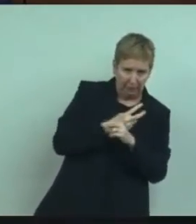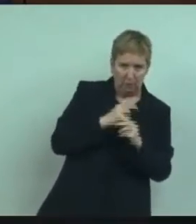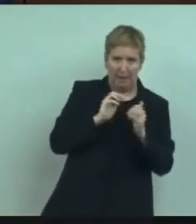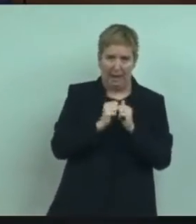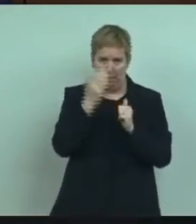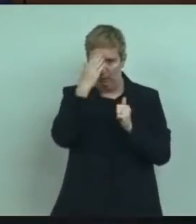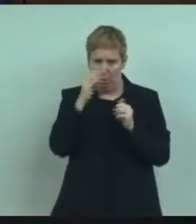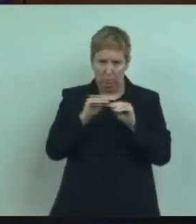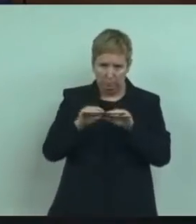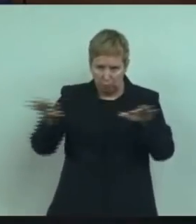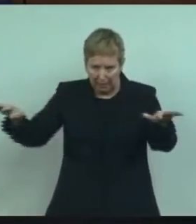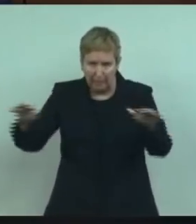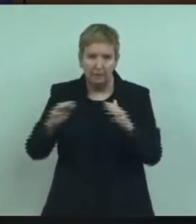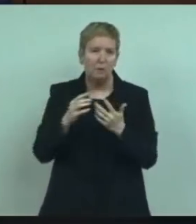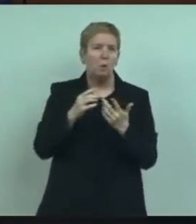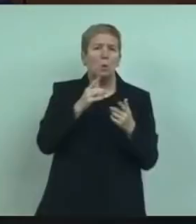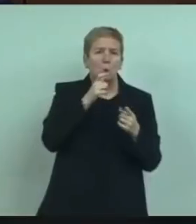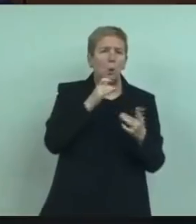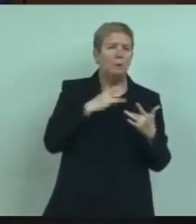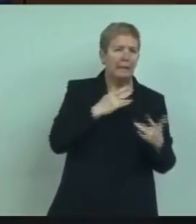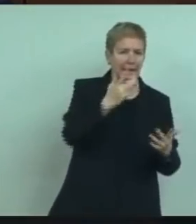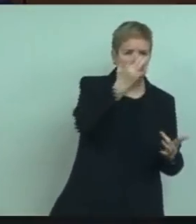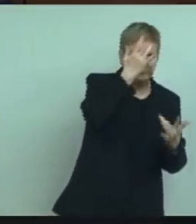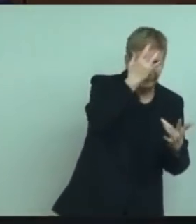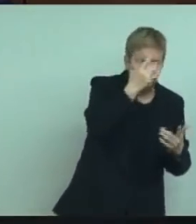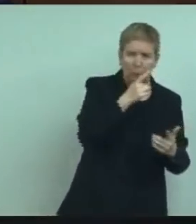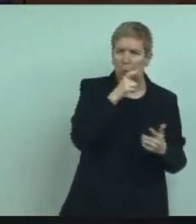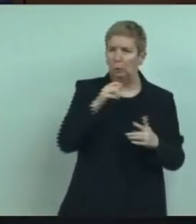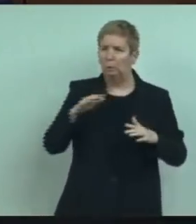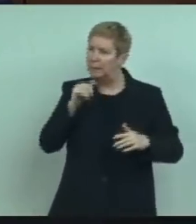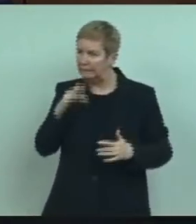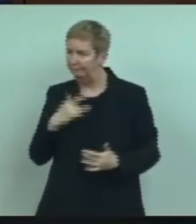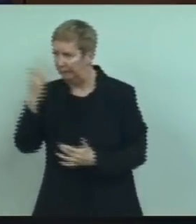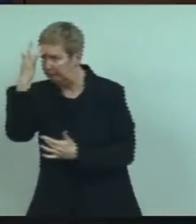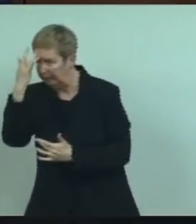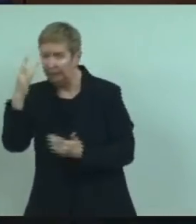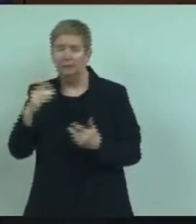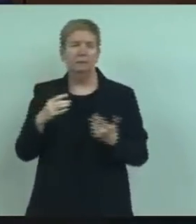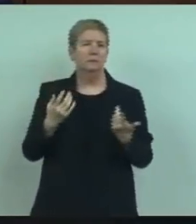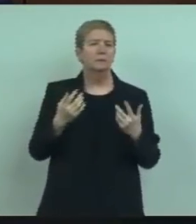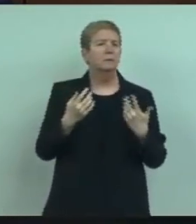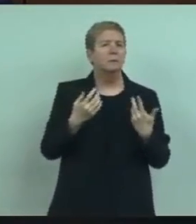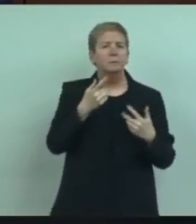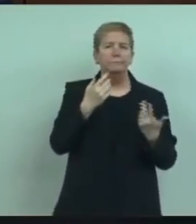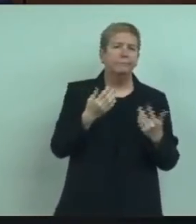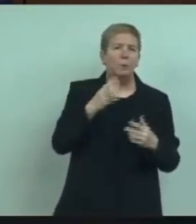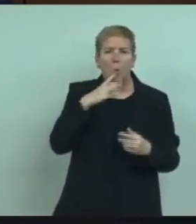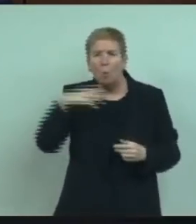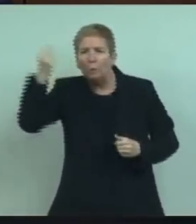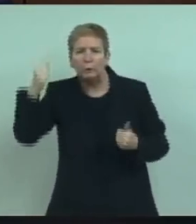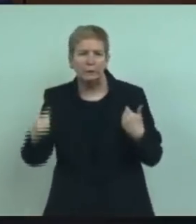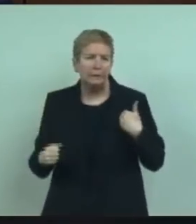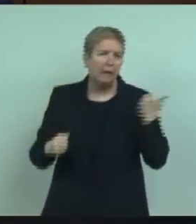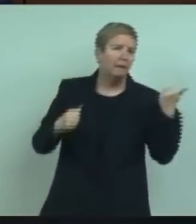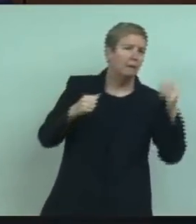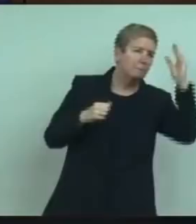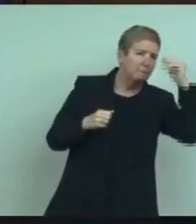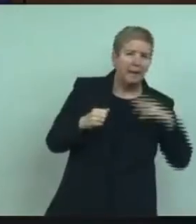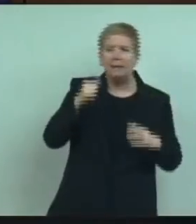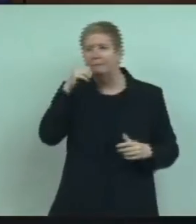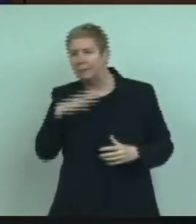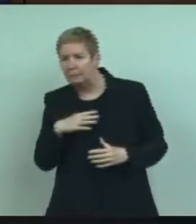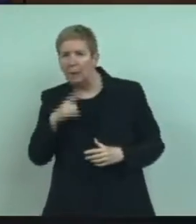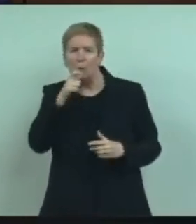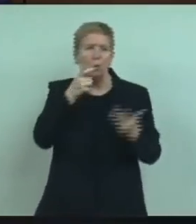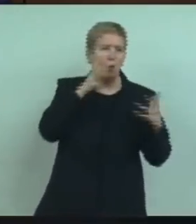we know about asymptomatic individuals? What do we know about gender and age and coexisting or